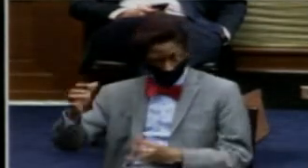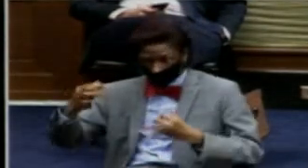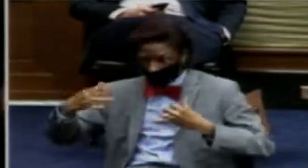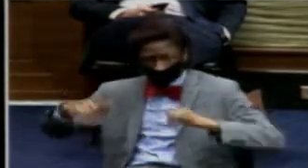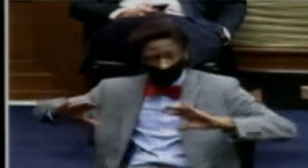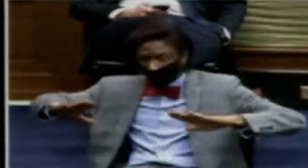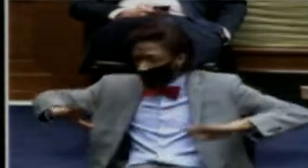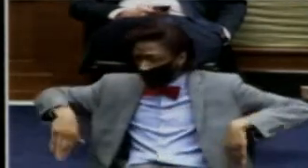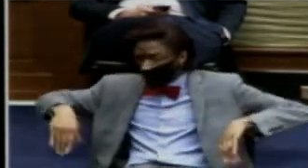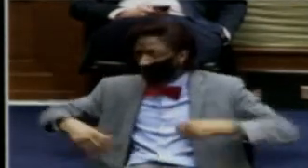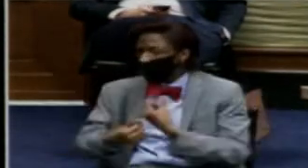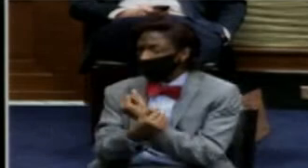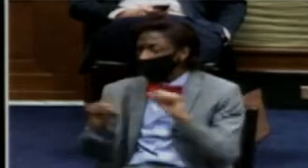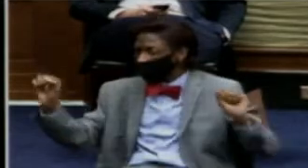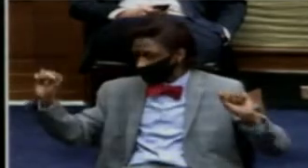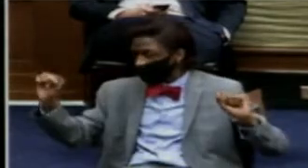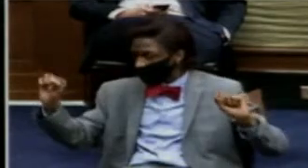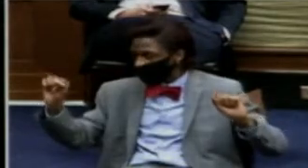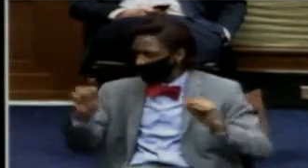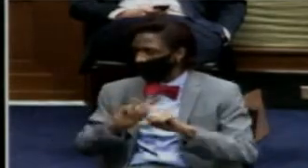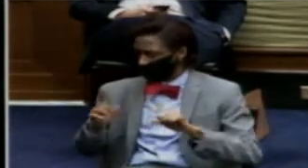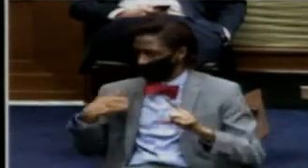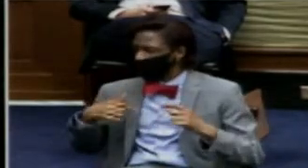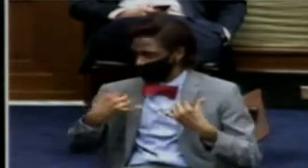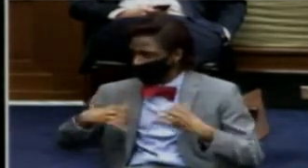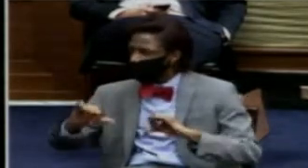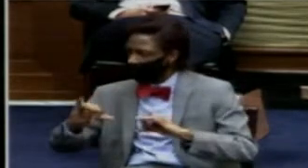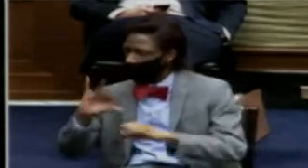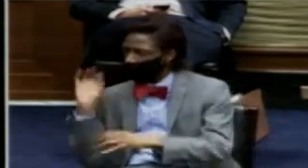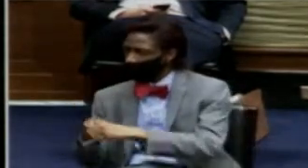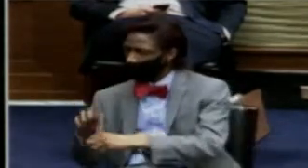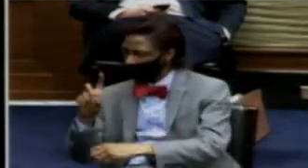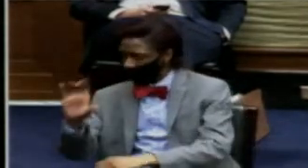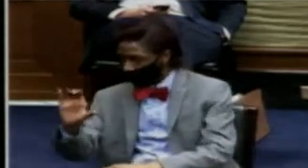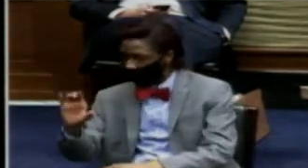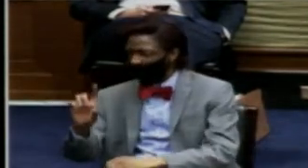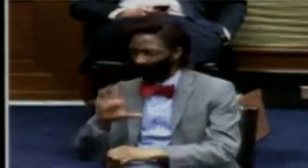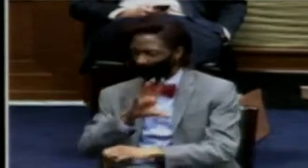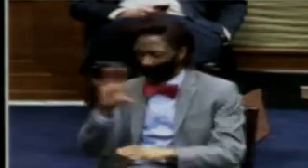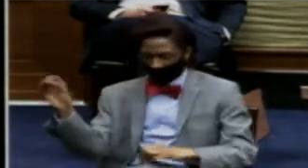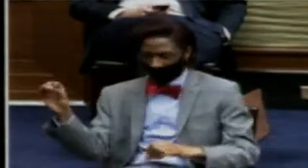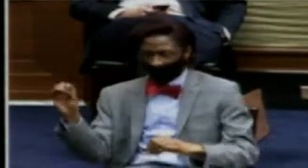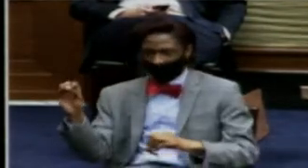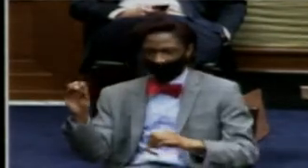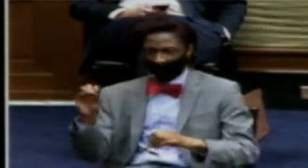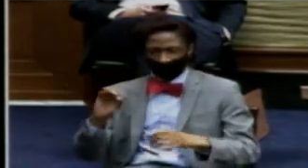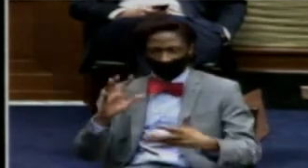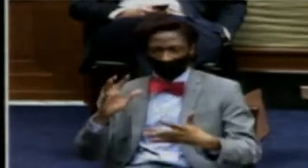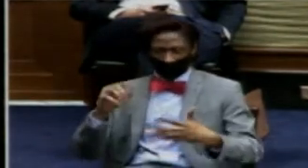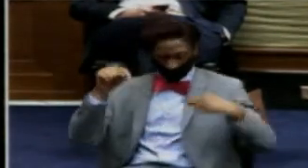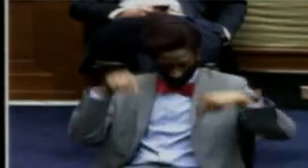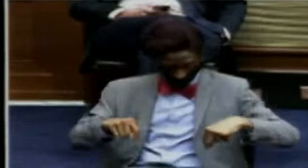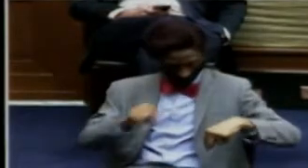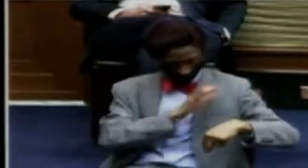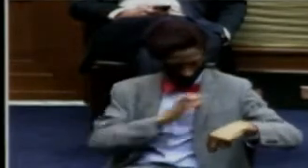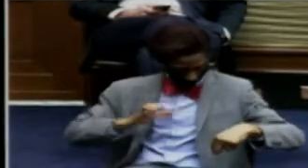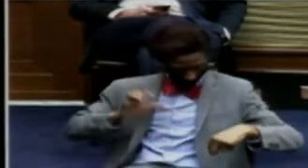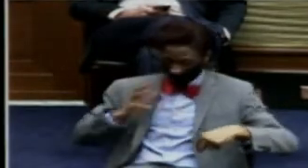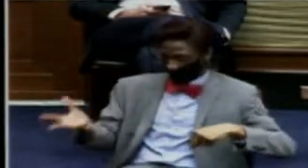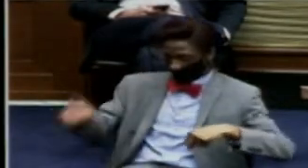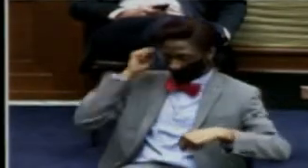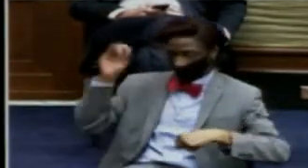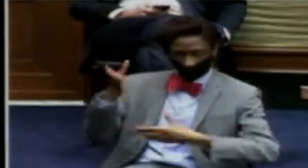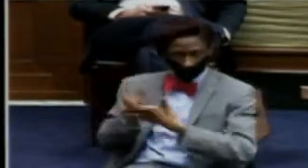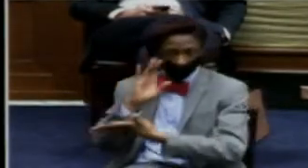remain, i.e. the residents of the District of Columbia, disenfranchised by this body, by Congress, which can